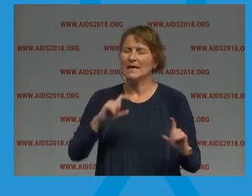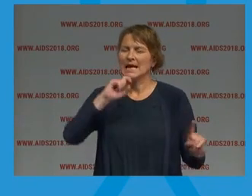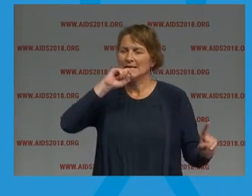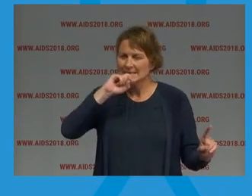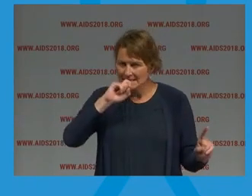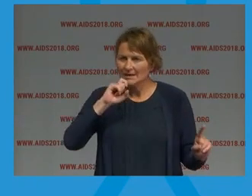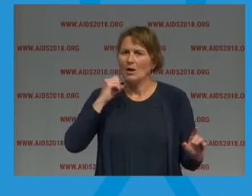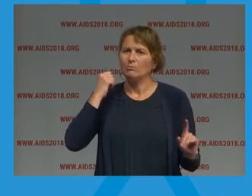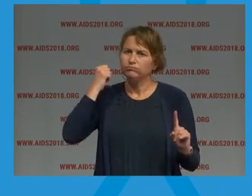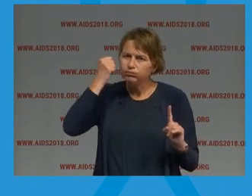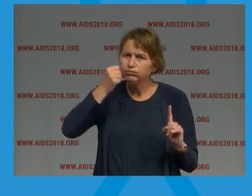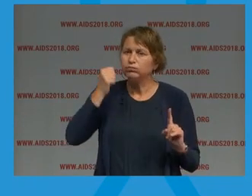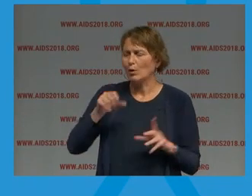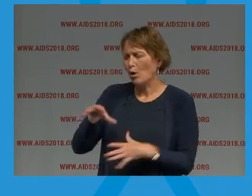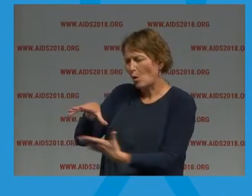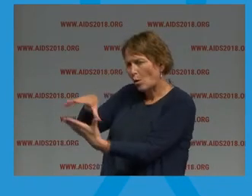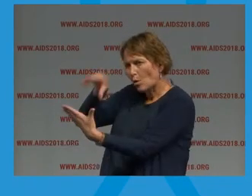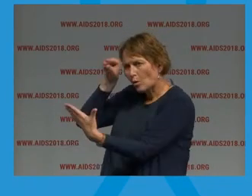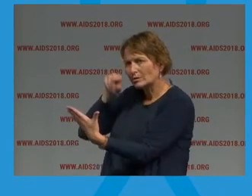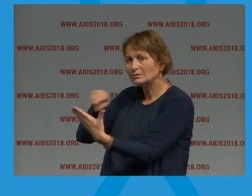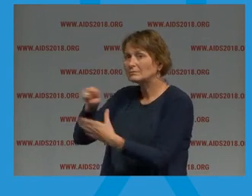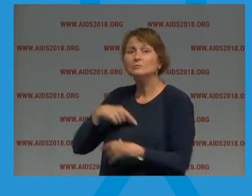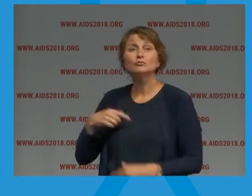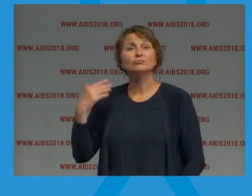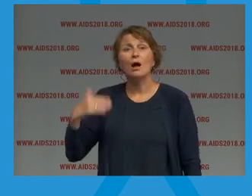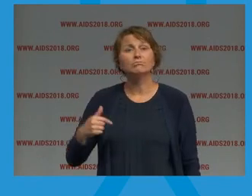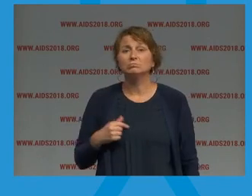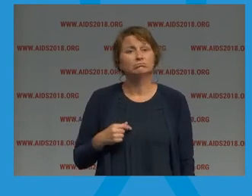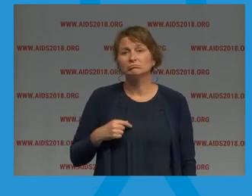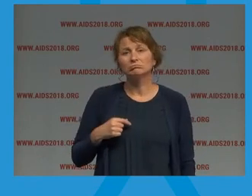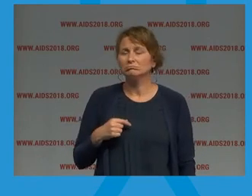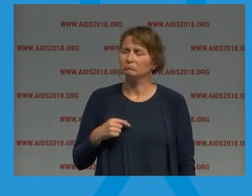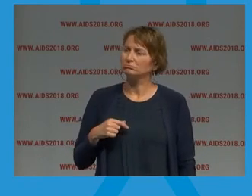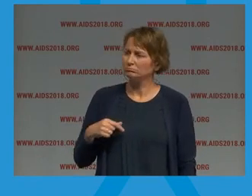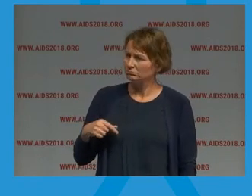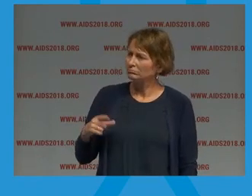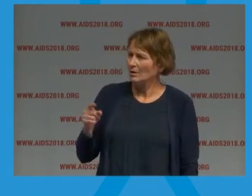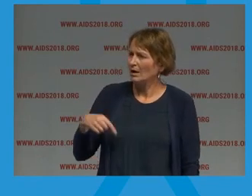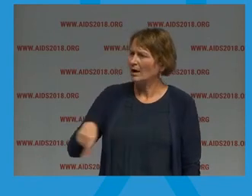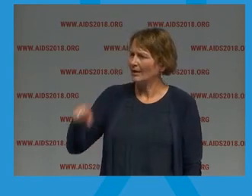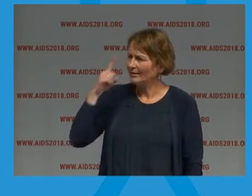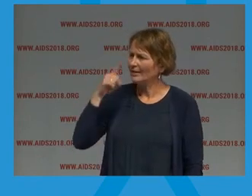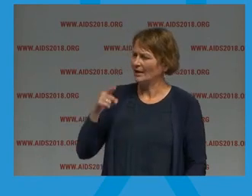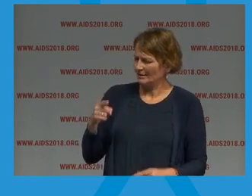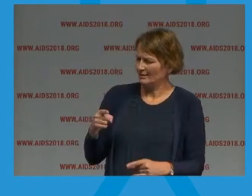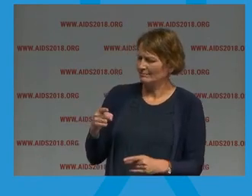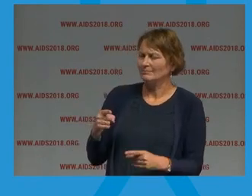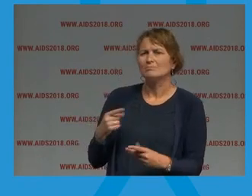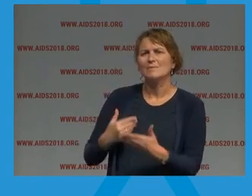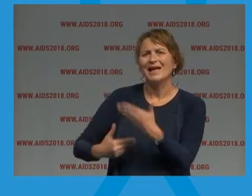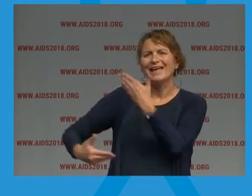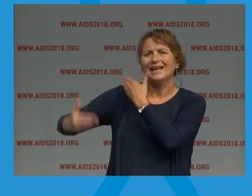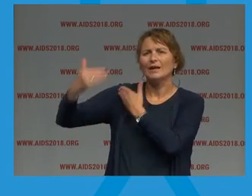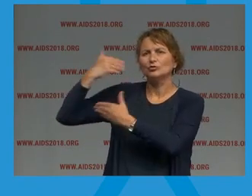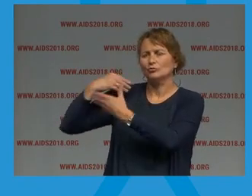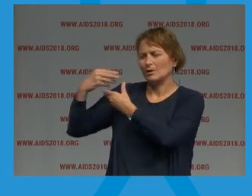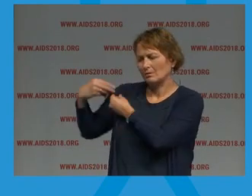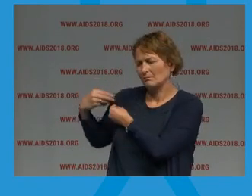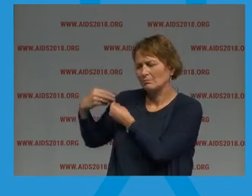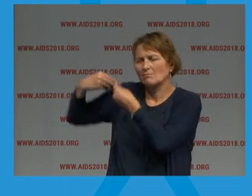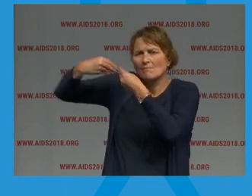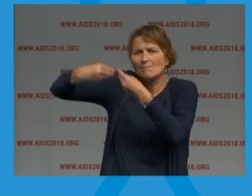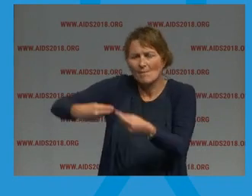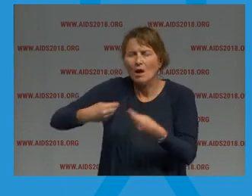the lessons from Prue. Prue didn't stop. I think that's what history is imposing on us.